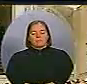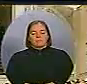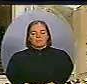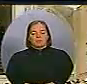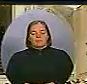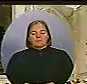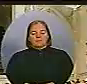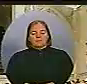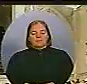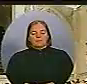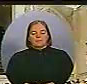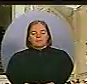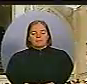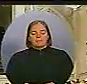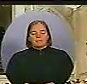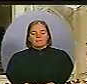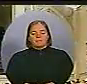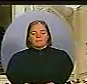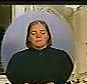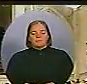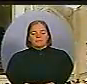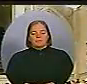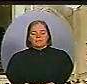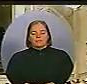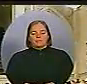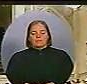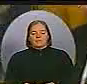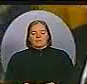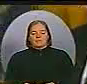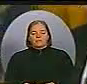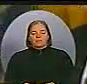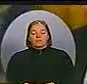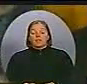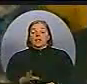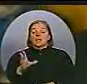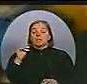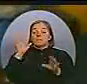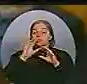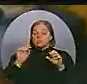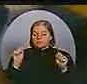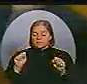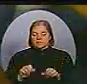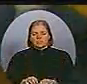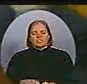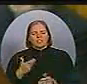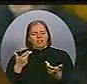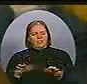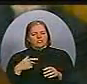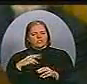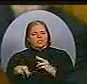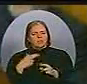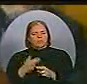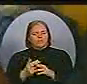Order the Honourable Parliamentary Secretary to the Minister of Transport. Mr. Speaker, because that question has already been answered, let me take occasion to